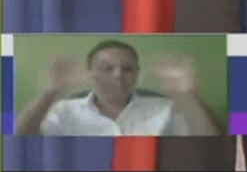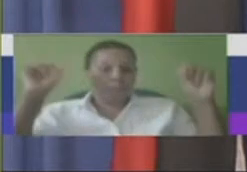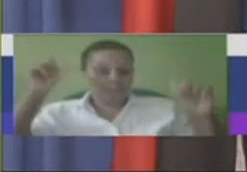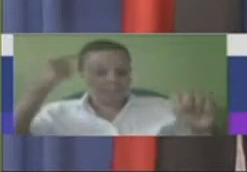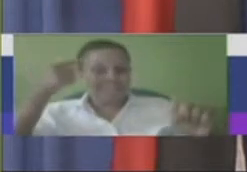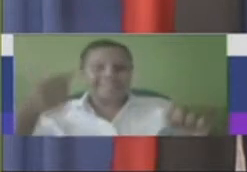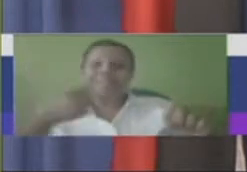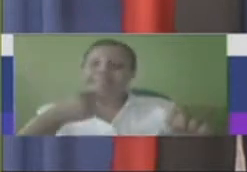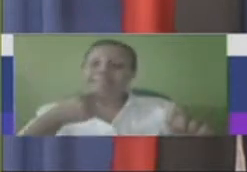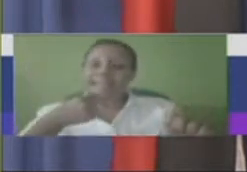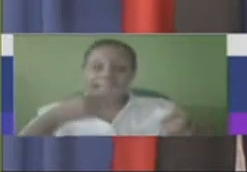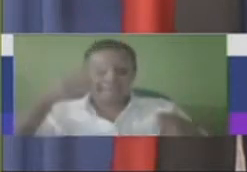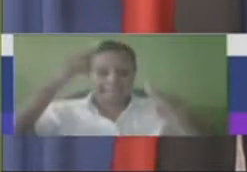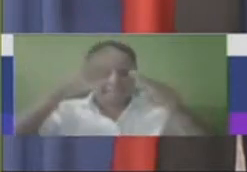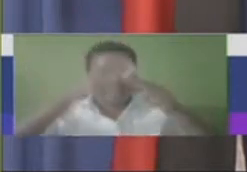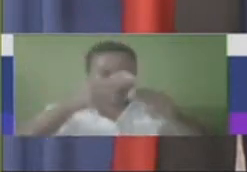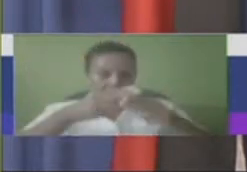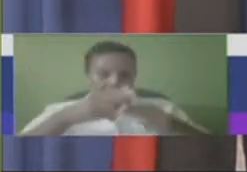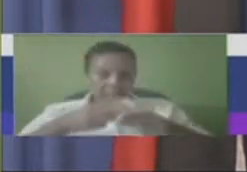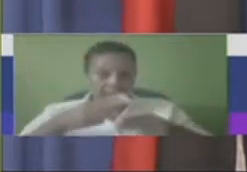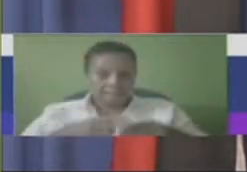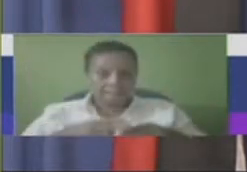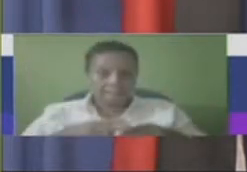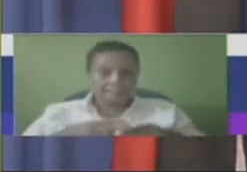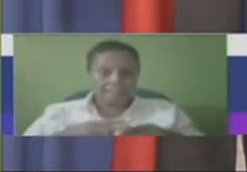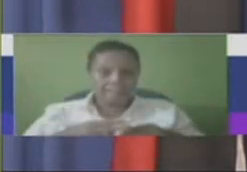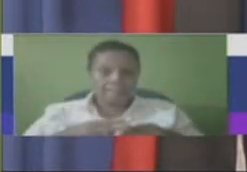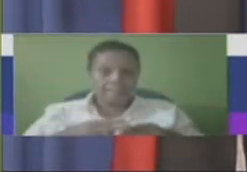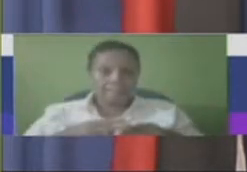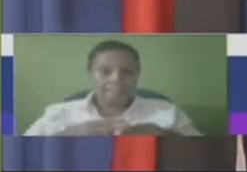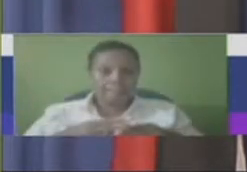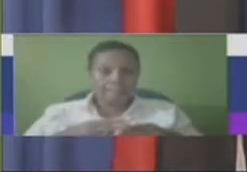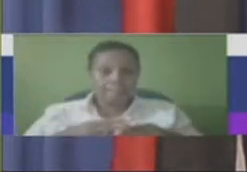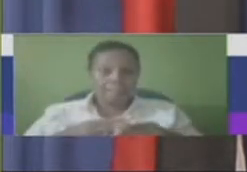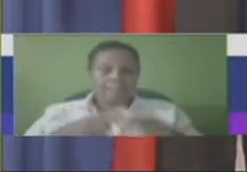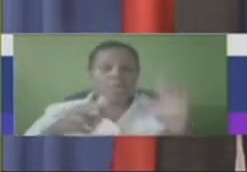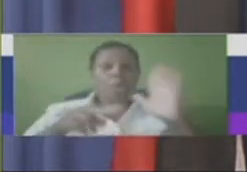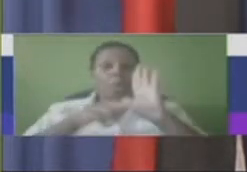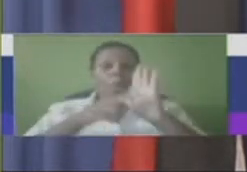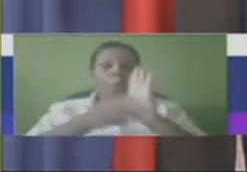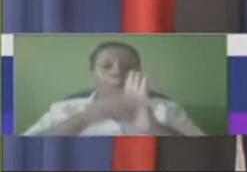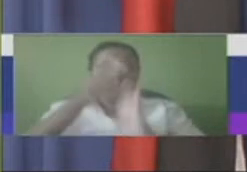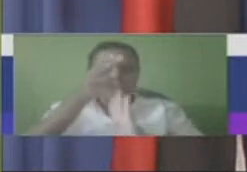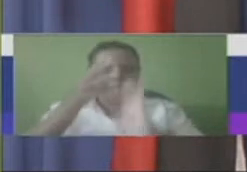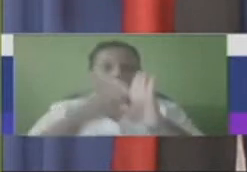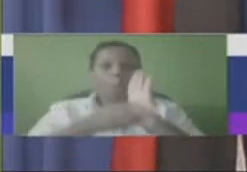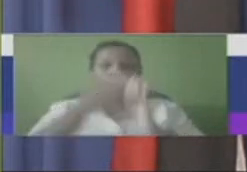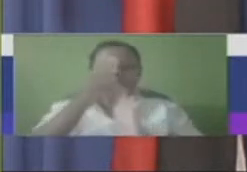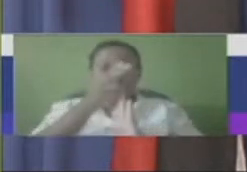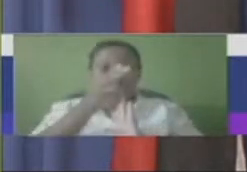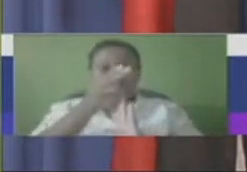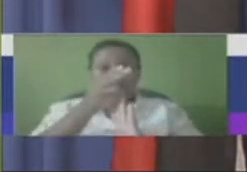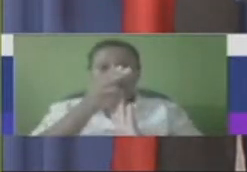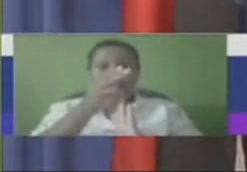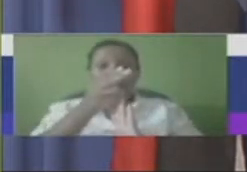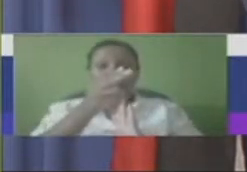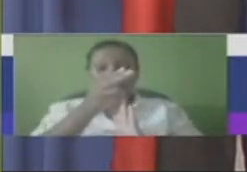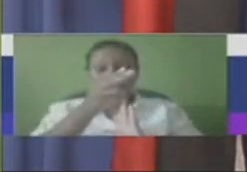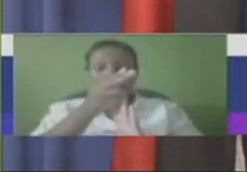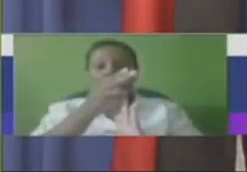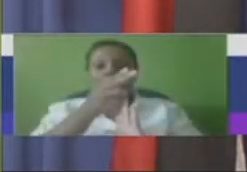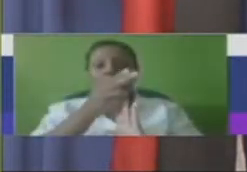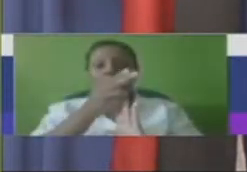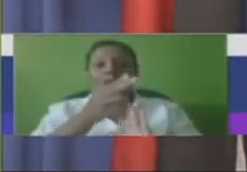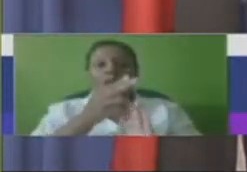your quarantine there. And what was being used for quarantine before becomes part of Dr. Richards' and step-down